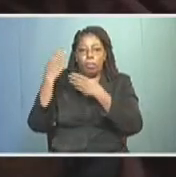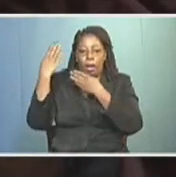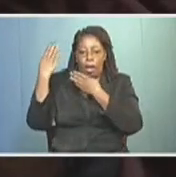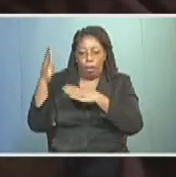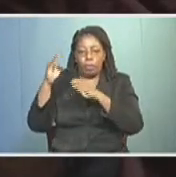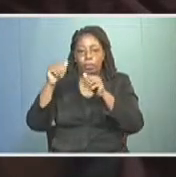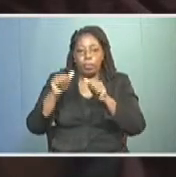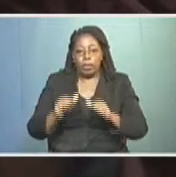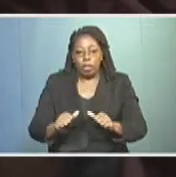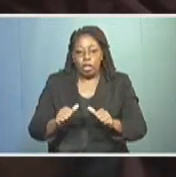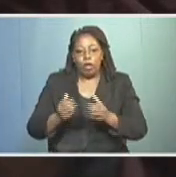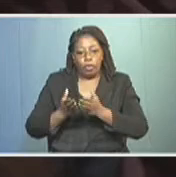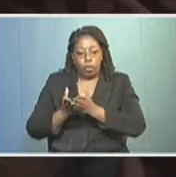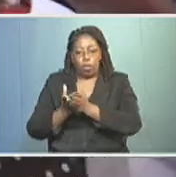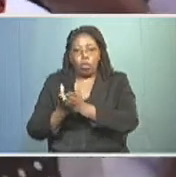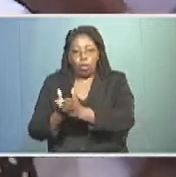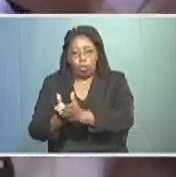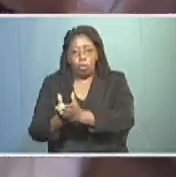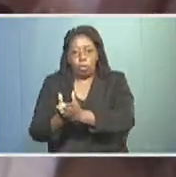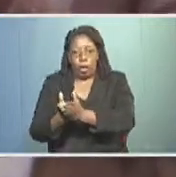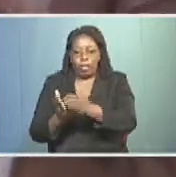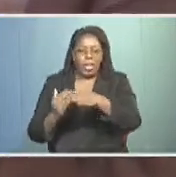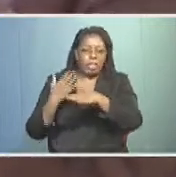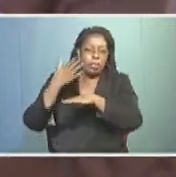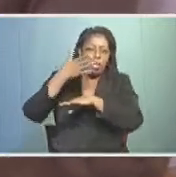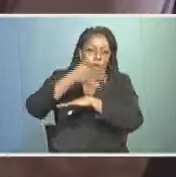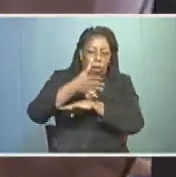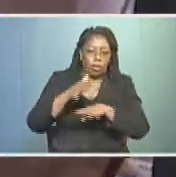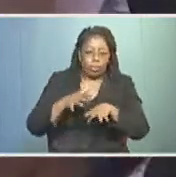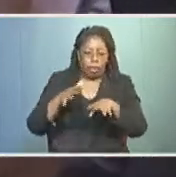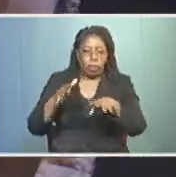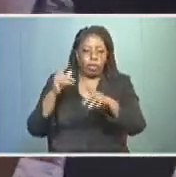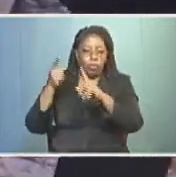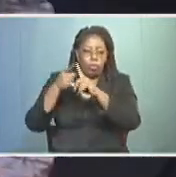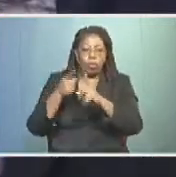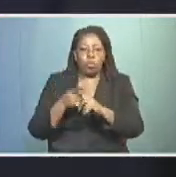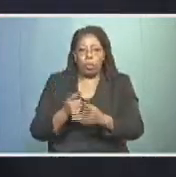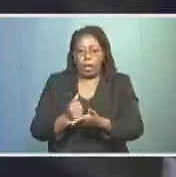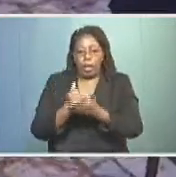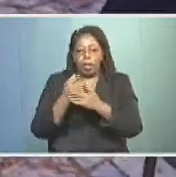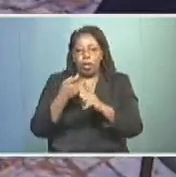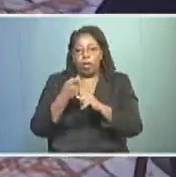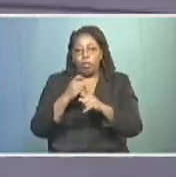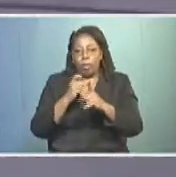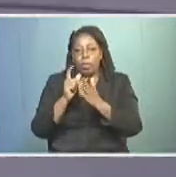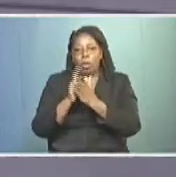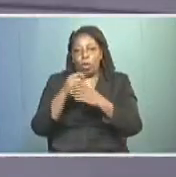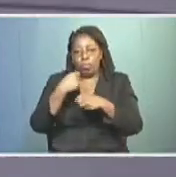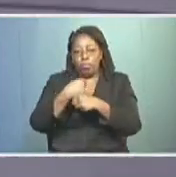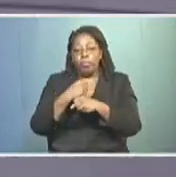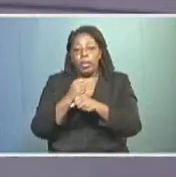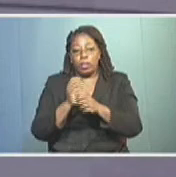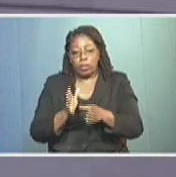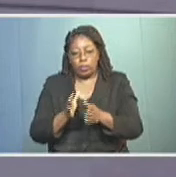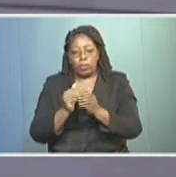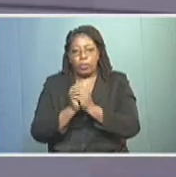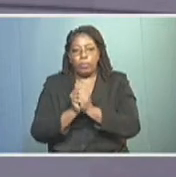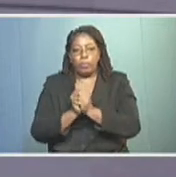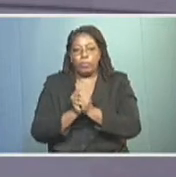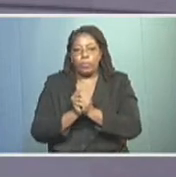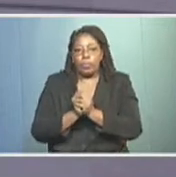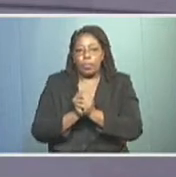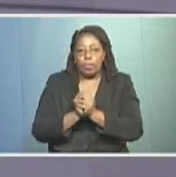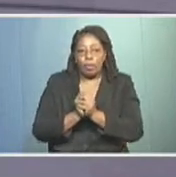the cruise liner to move beyond the pandemic was largely due to assistance from local lawmakers. That starting of